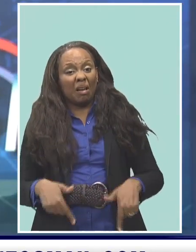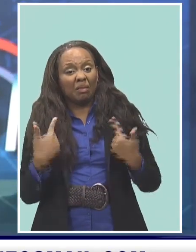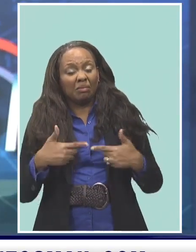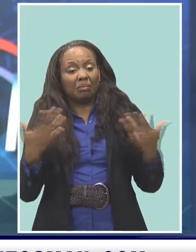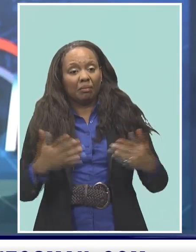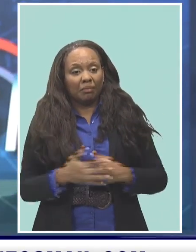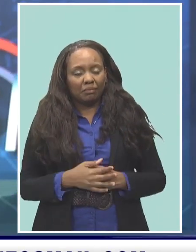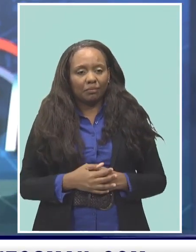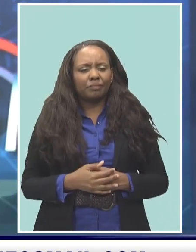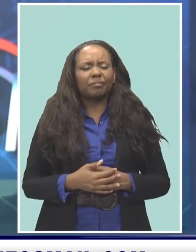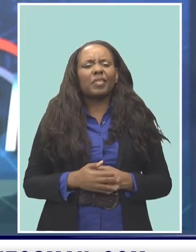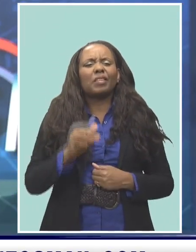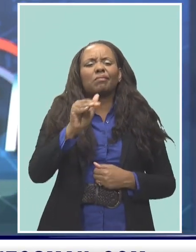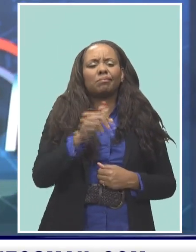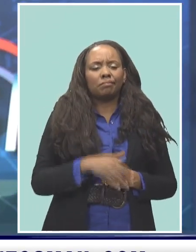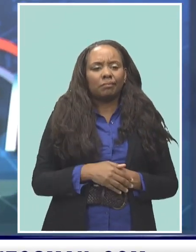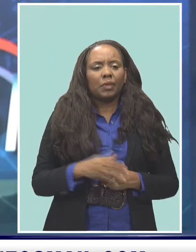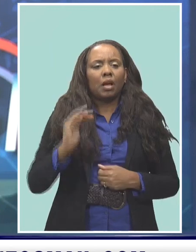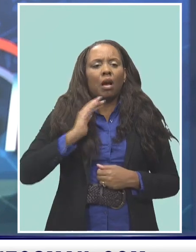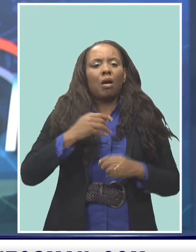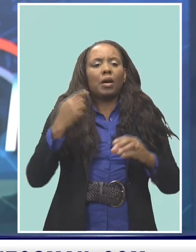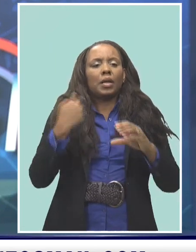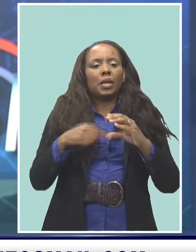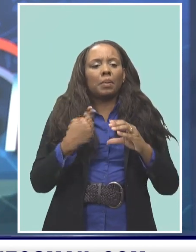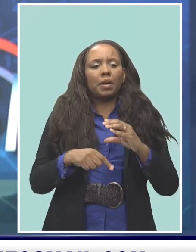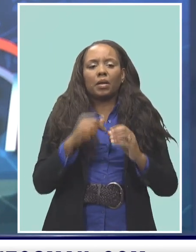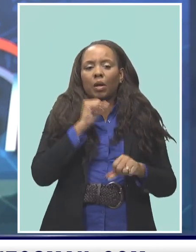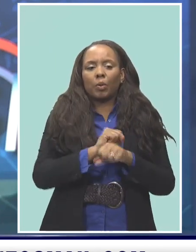Well, just a reminder, our email is temporarily down. That one is the